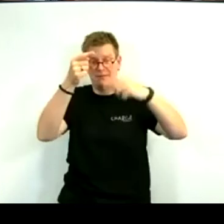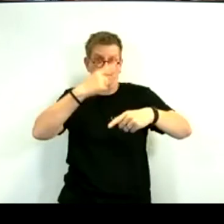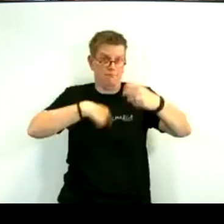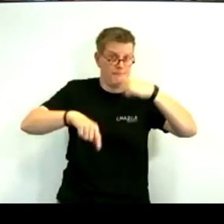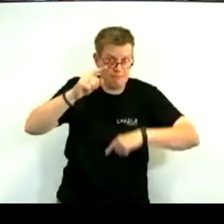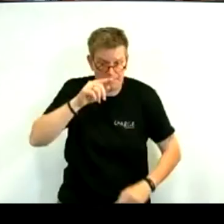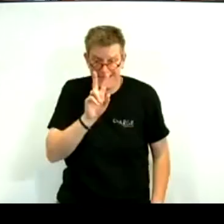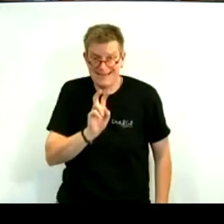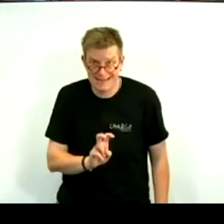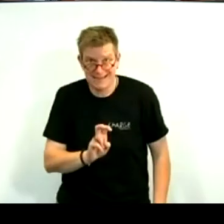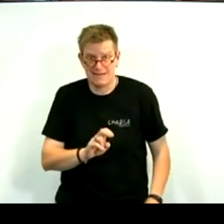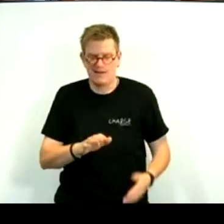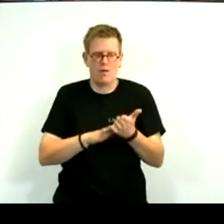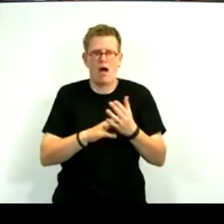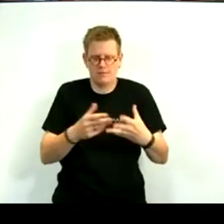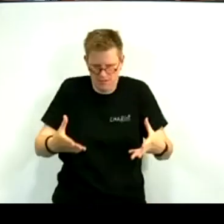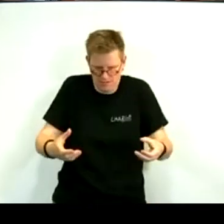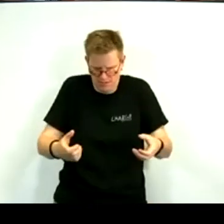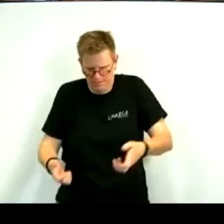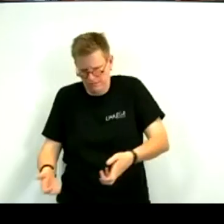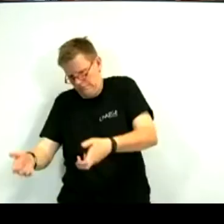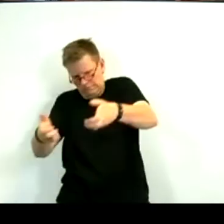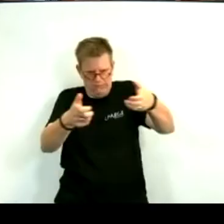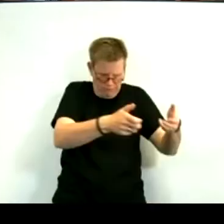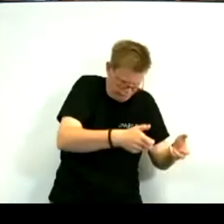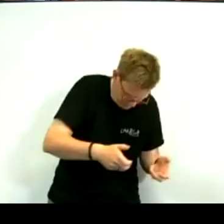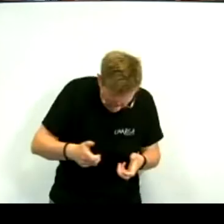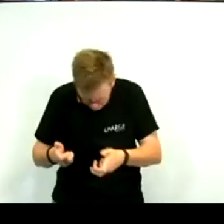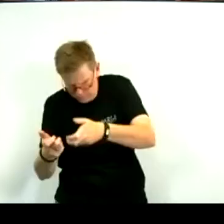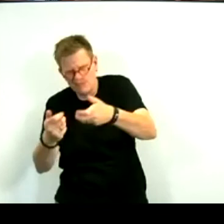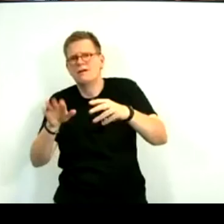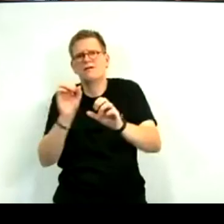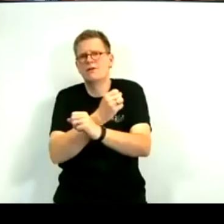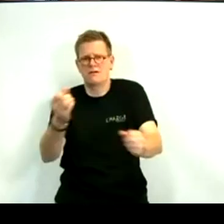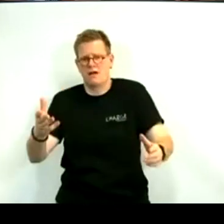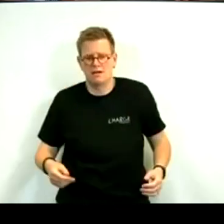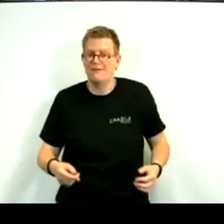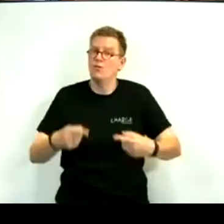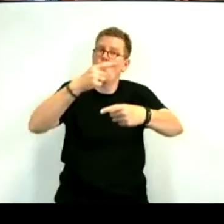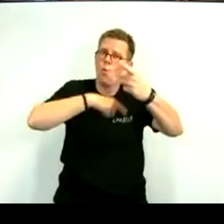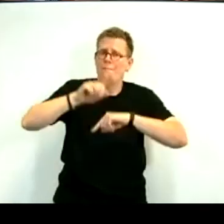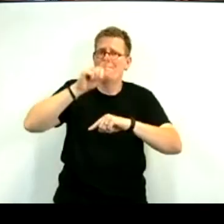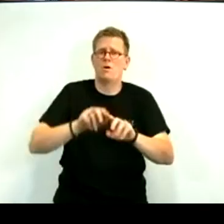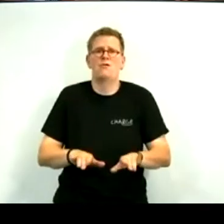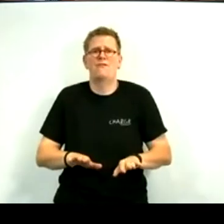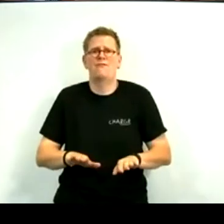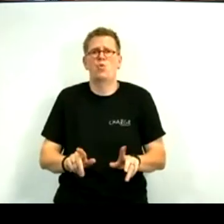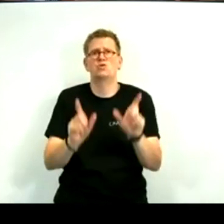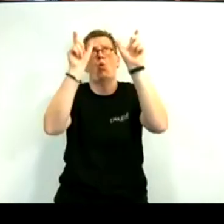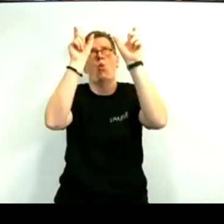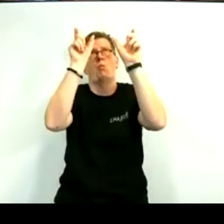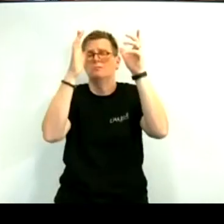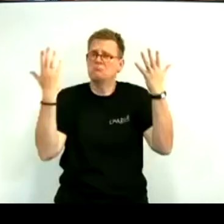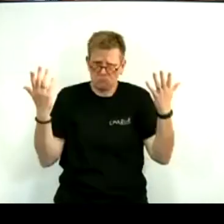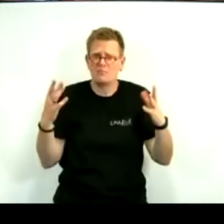place, and his head is going to be dropping all the time. In this position, he can maintain. And then the next